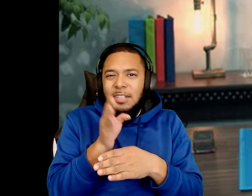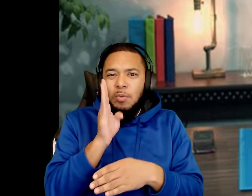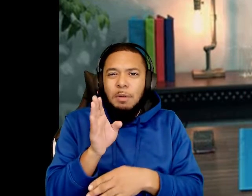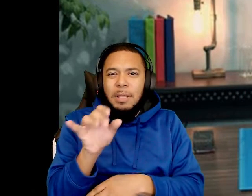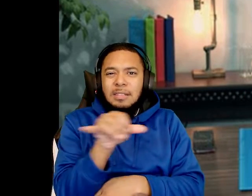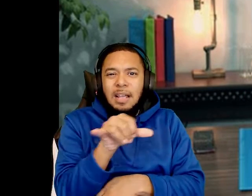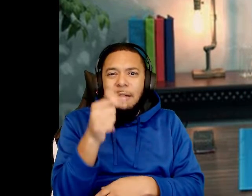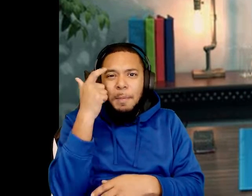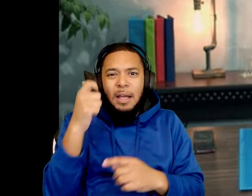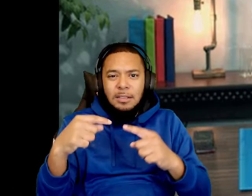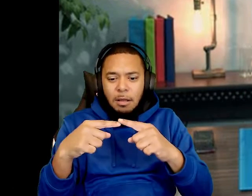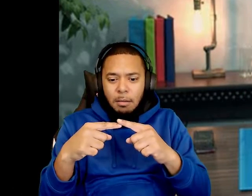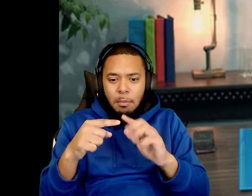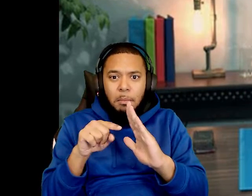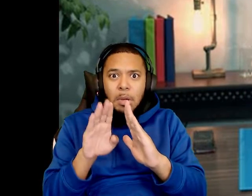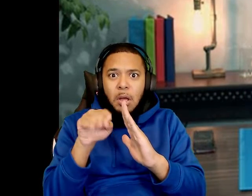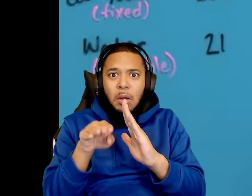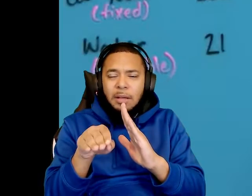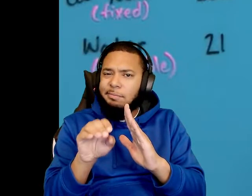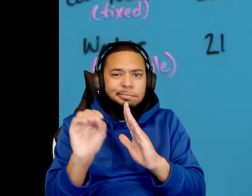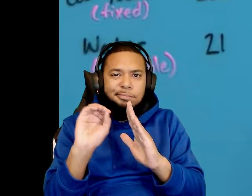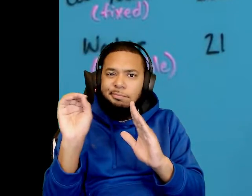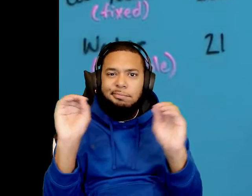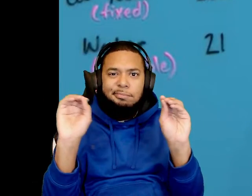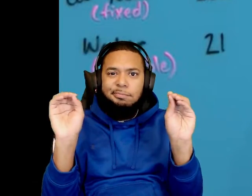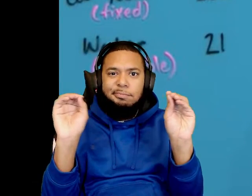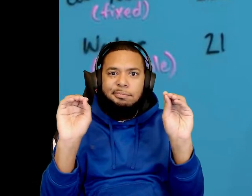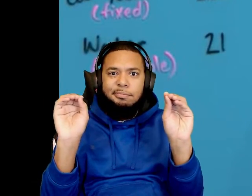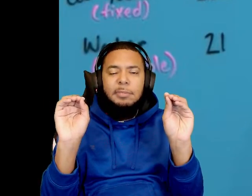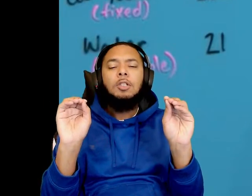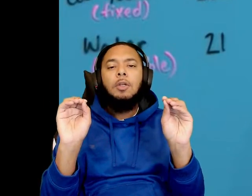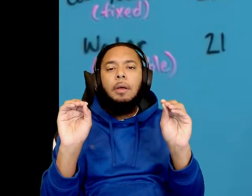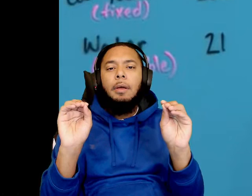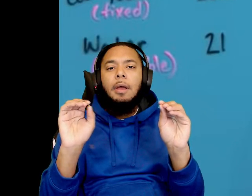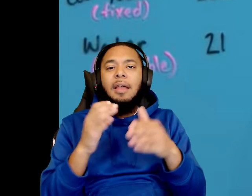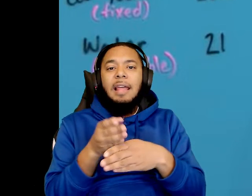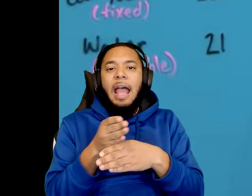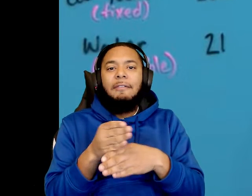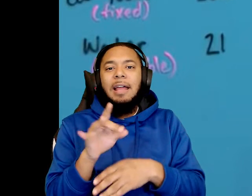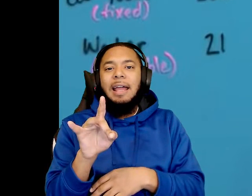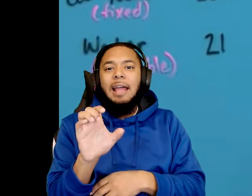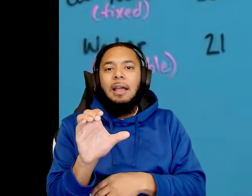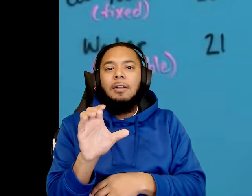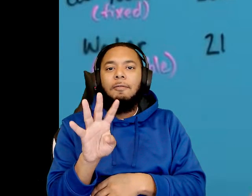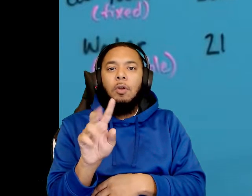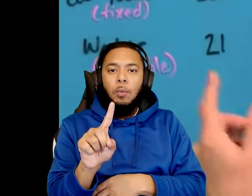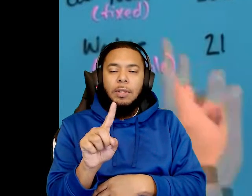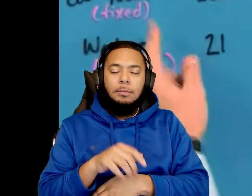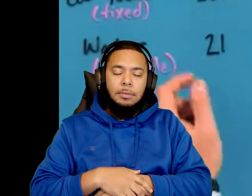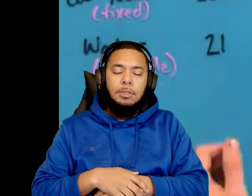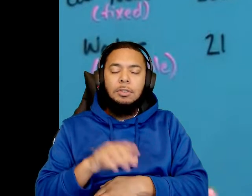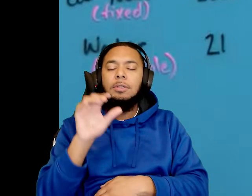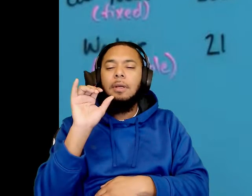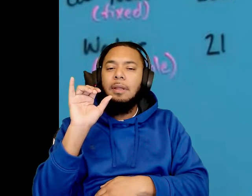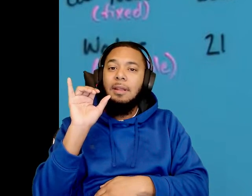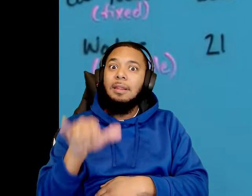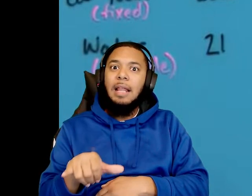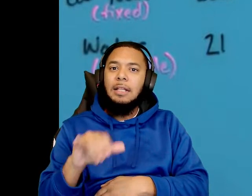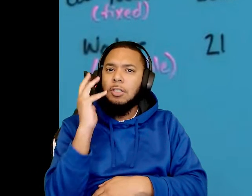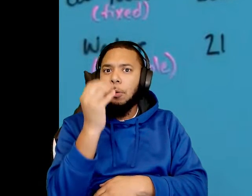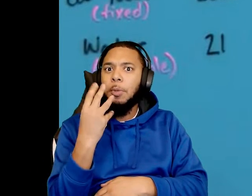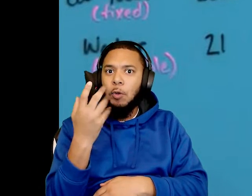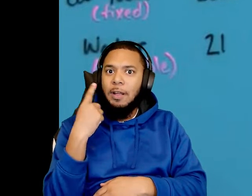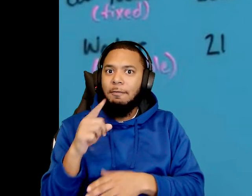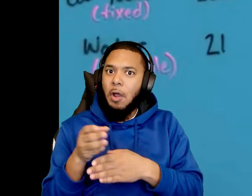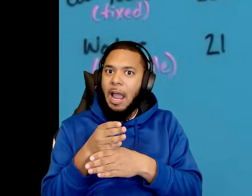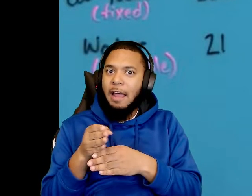didn't change at all. So this is $841. That's the beauty of finding averages of fixed expenses, is you don't